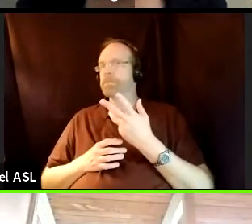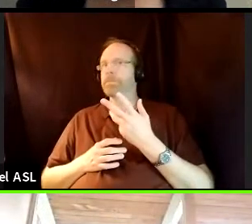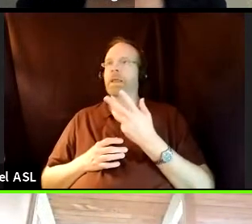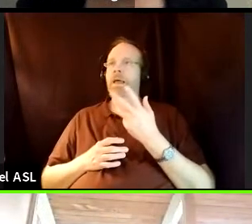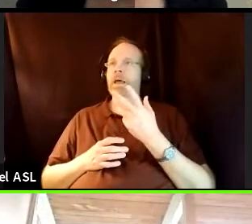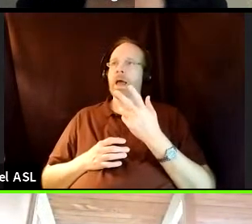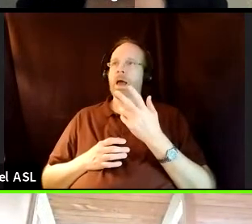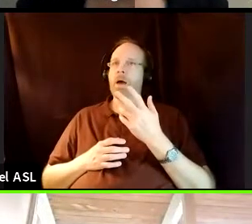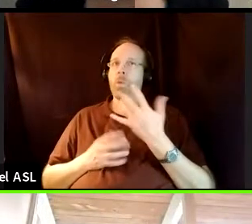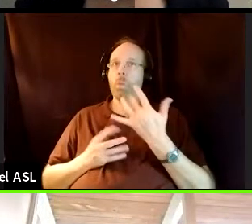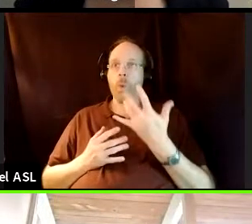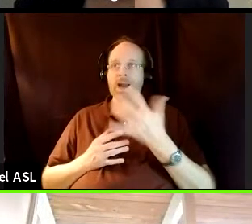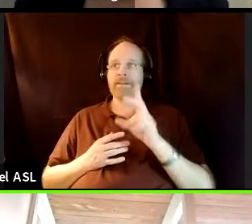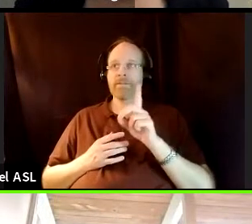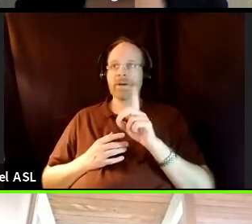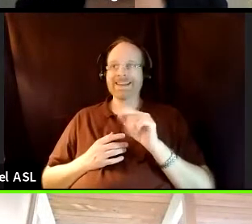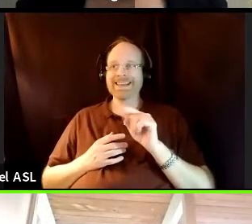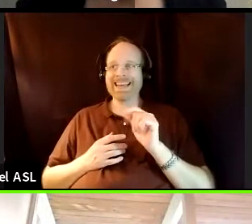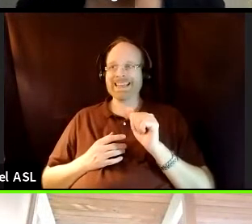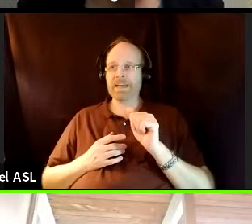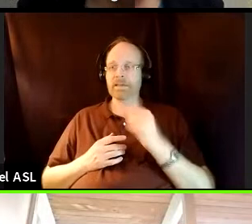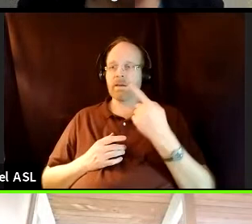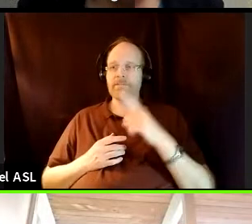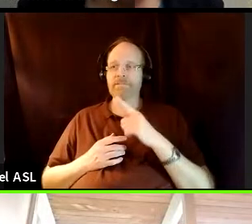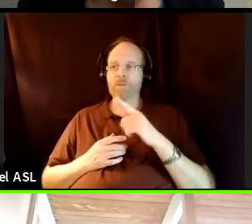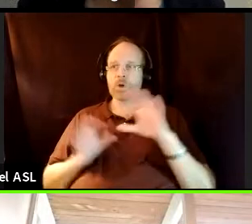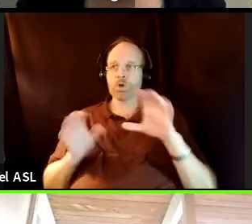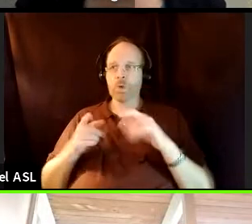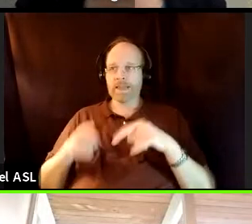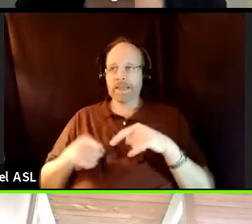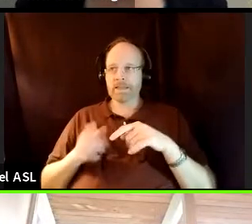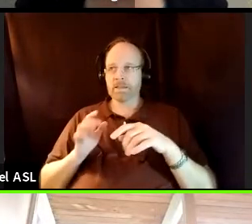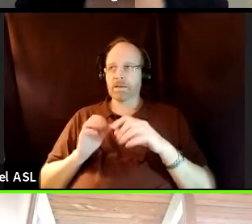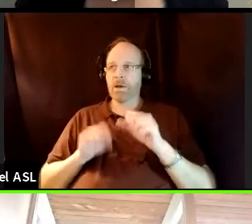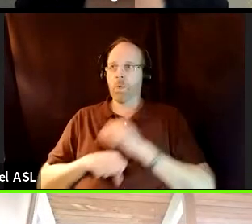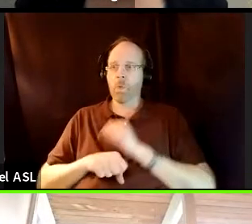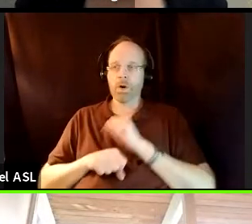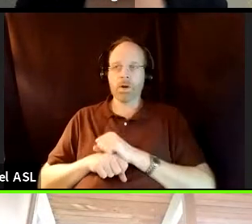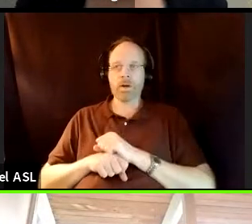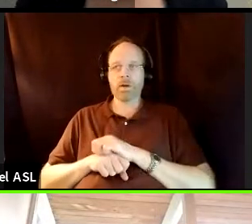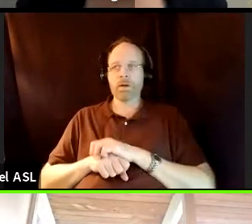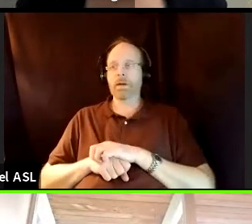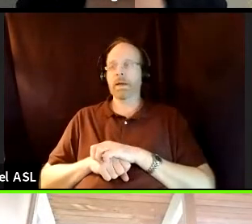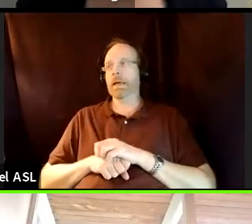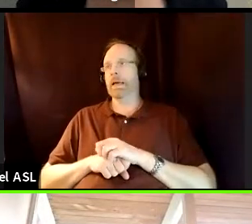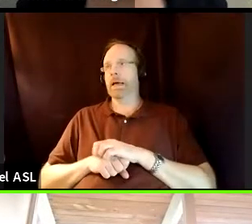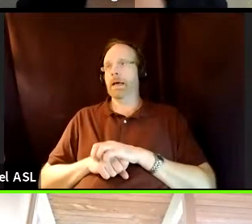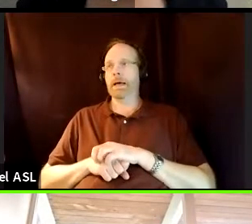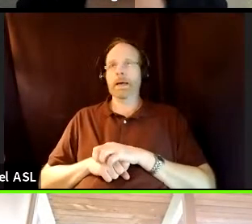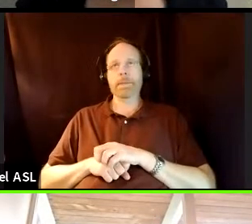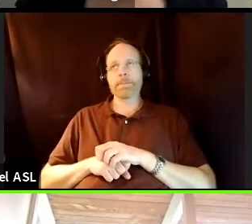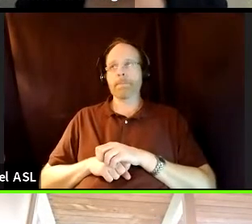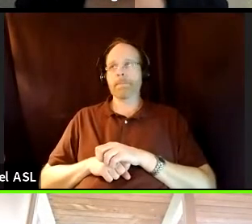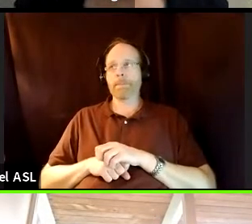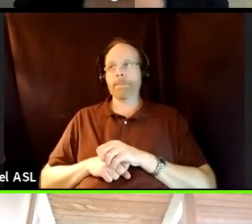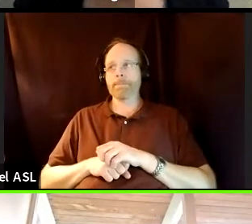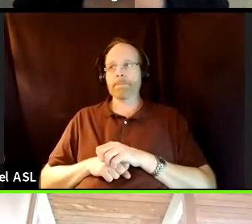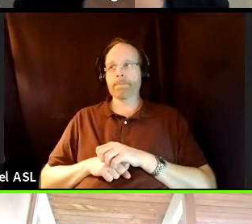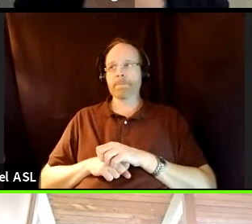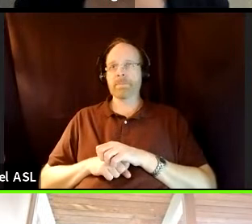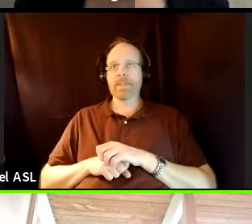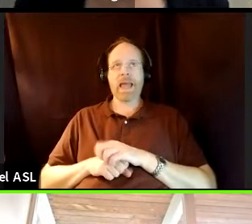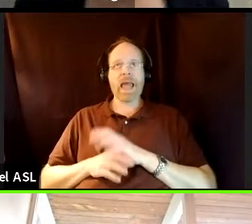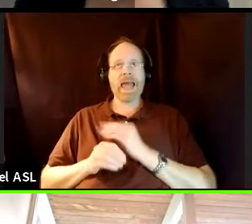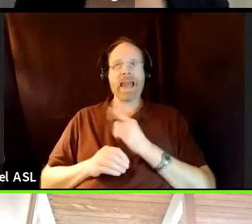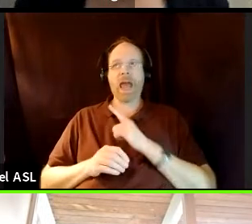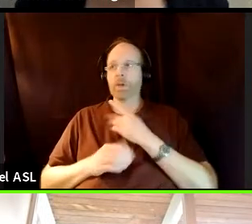having data for doing this on a finer tuned basis, and I